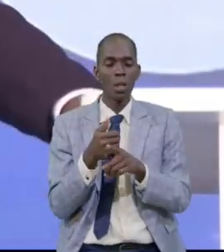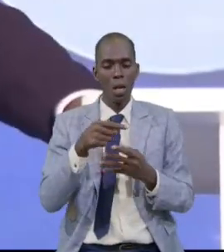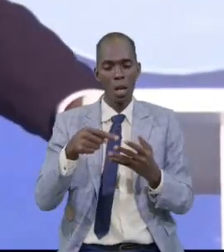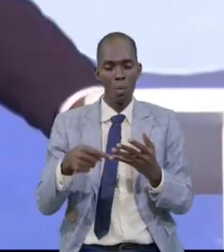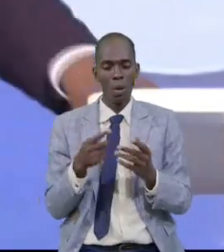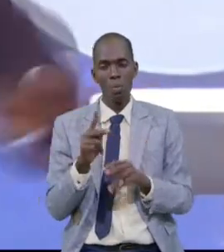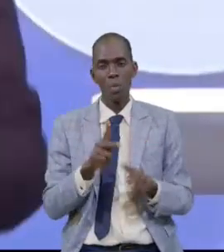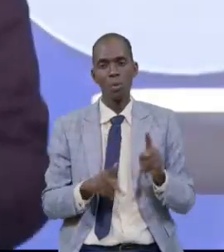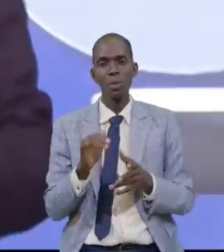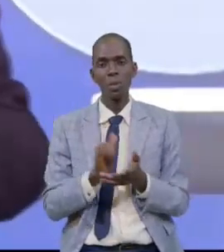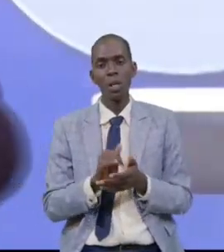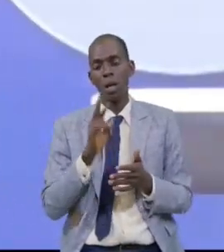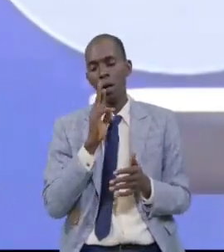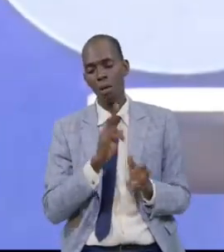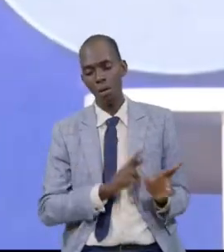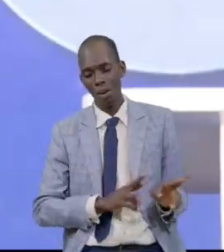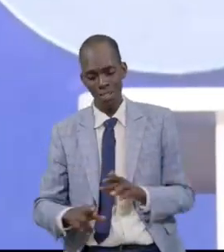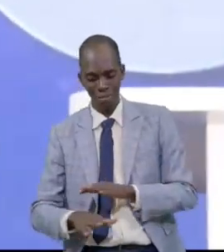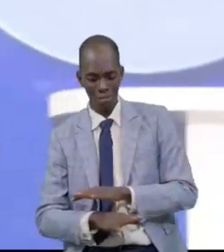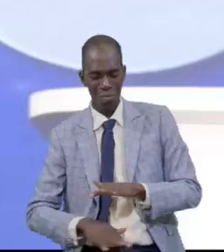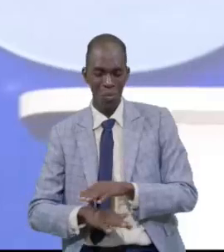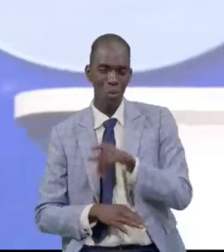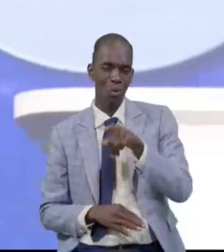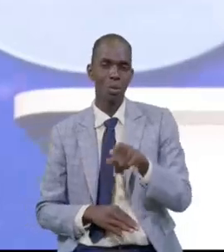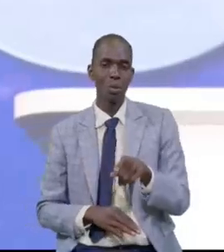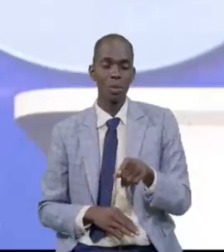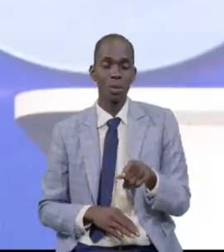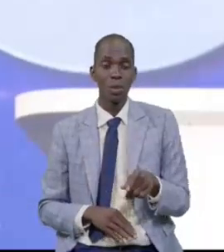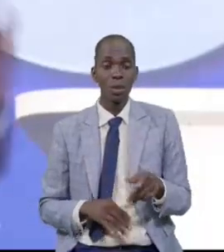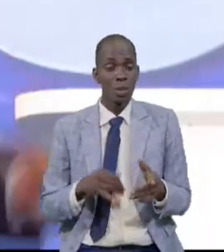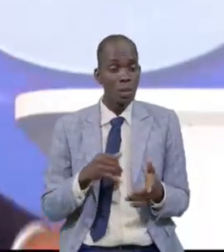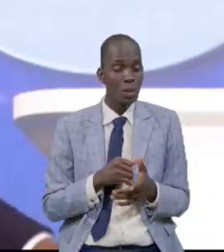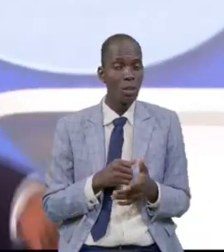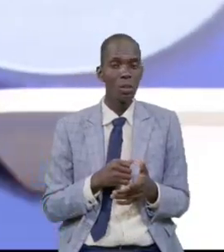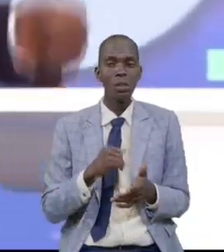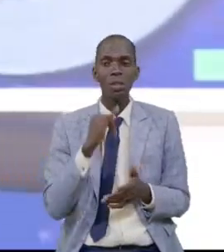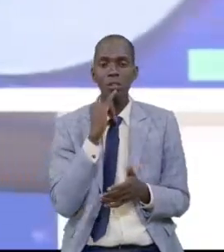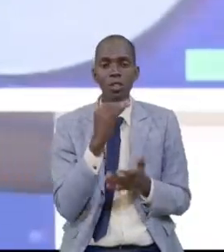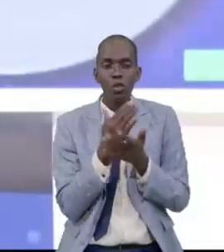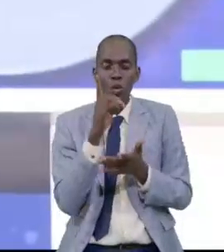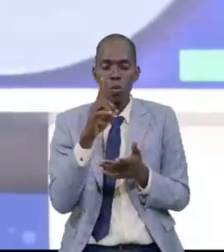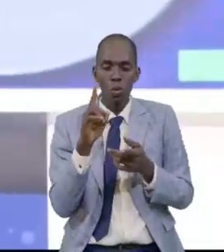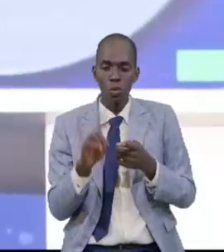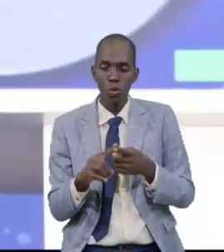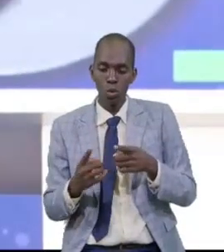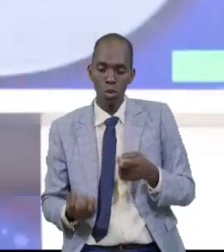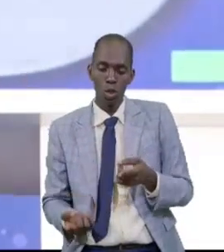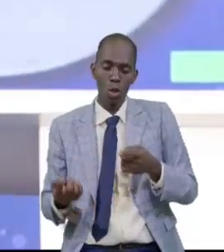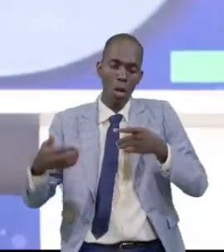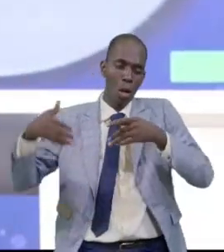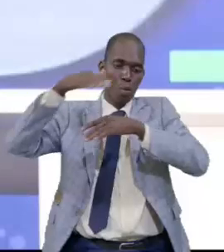you. It takes somebody to come above you and lift you up